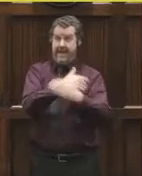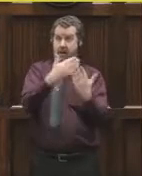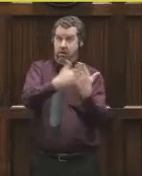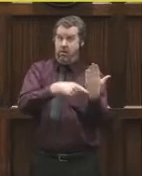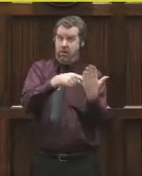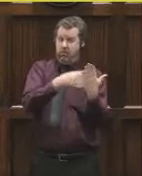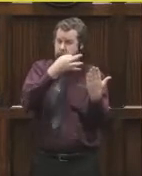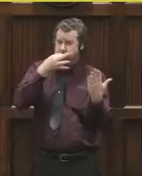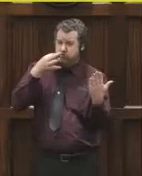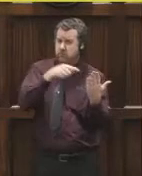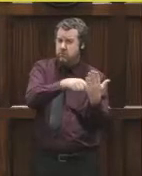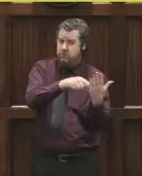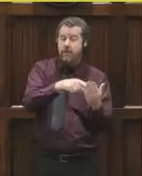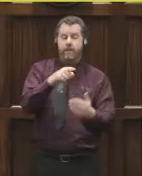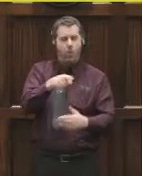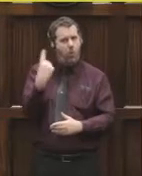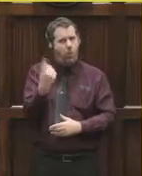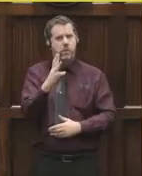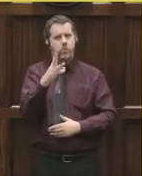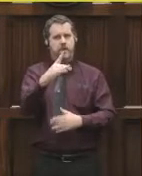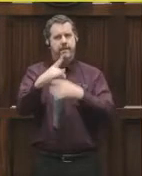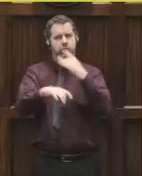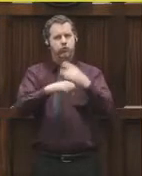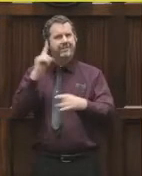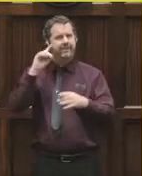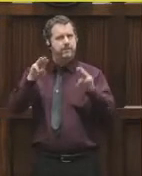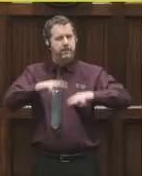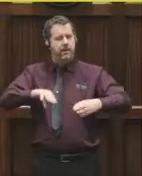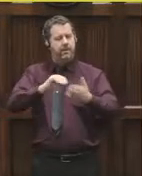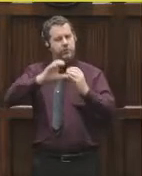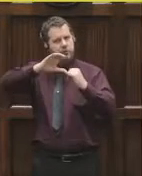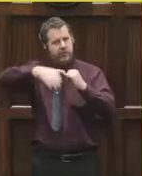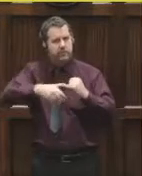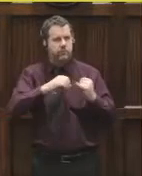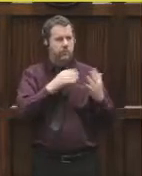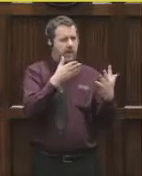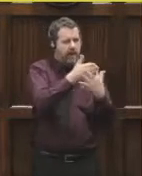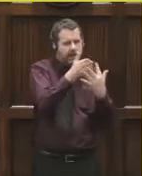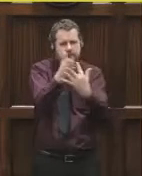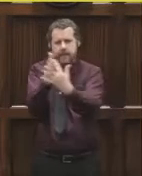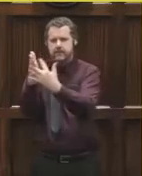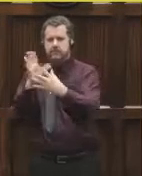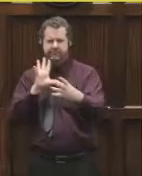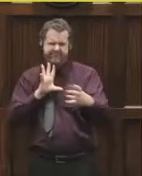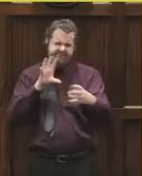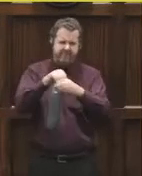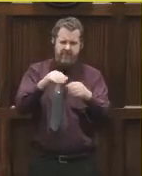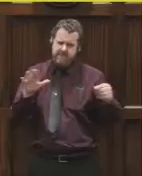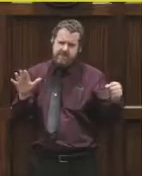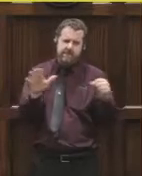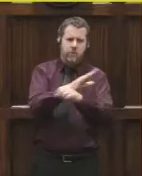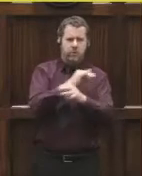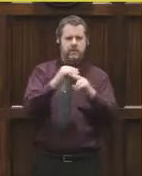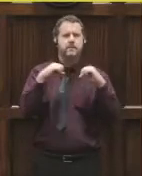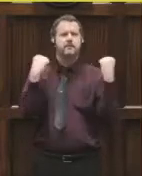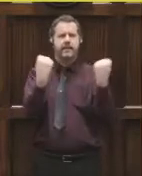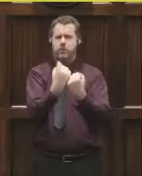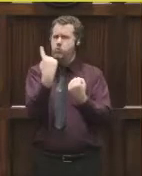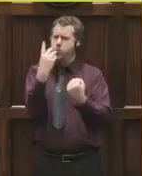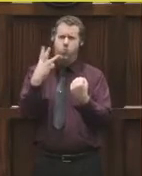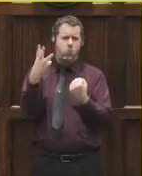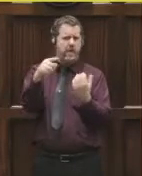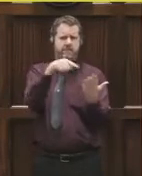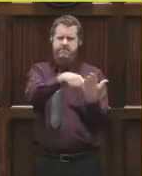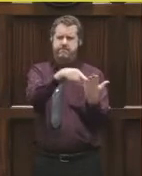of ensuring deaf people will have the opportunity to access and participate fully in society.